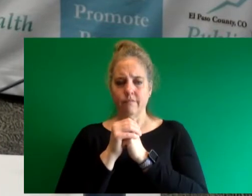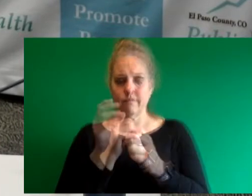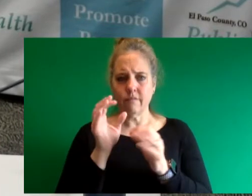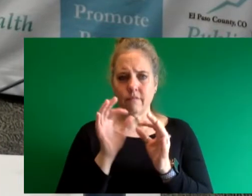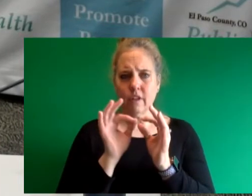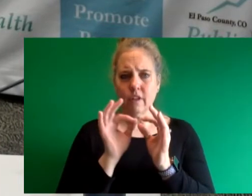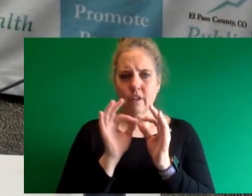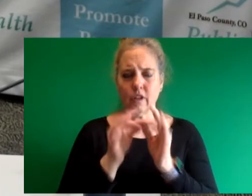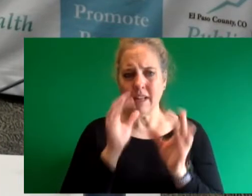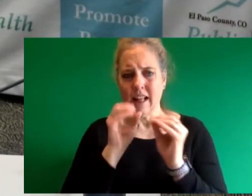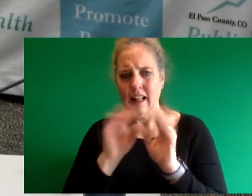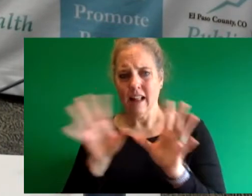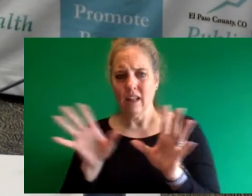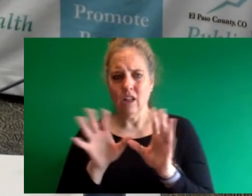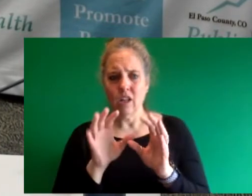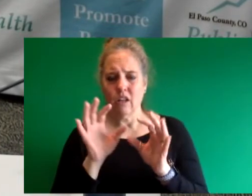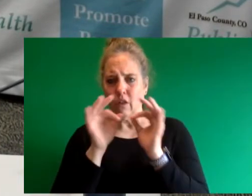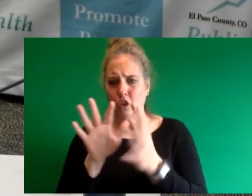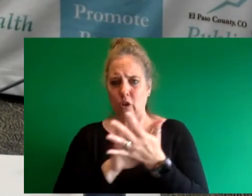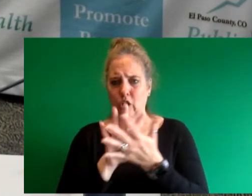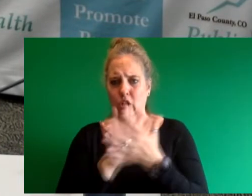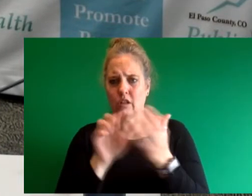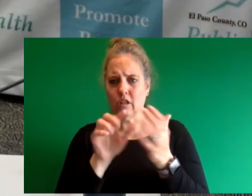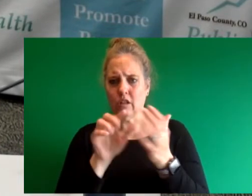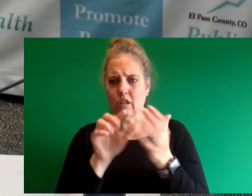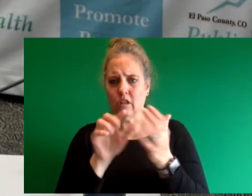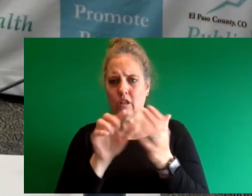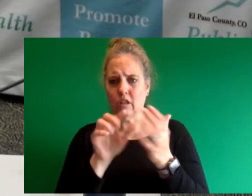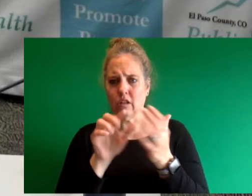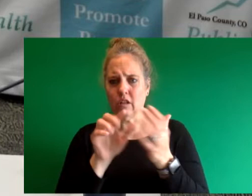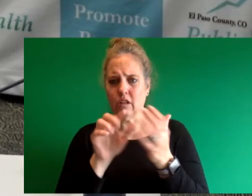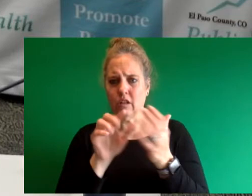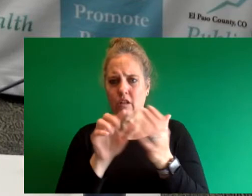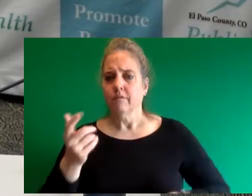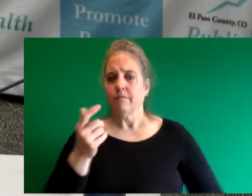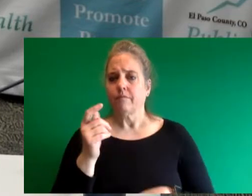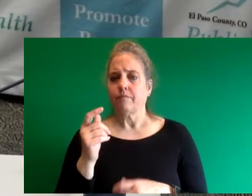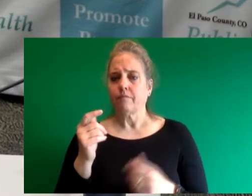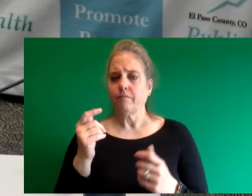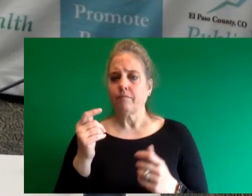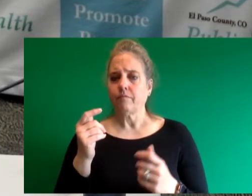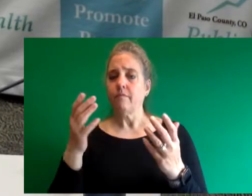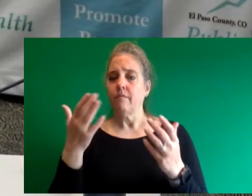look forward to your contribution to the Board of Health in our community.